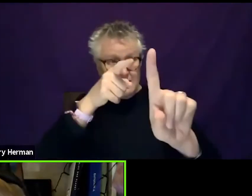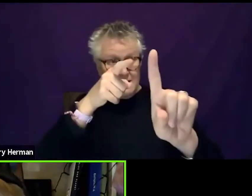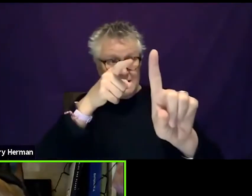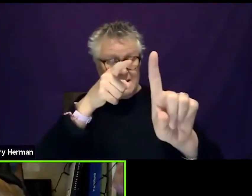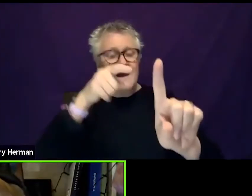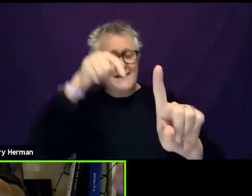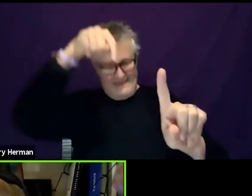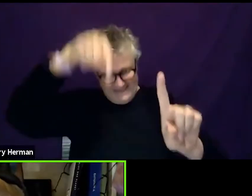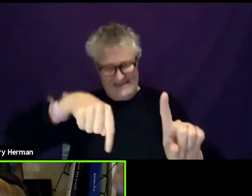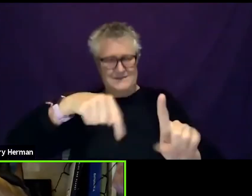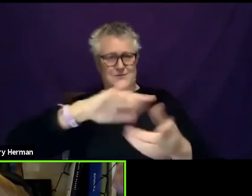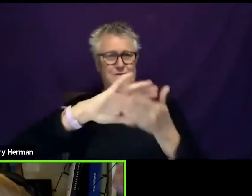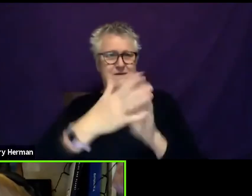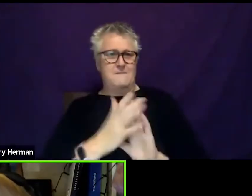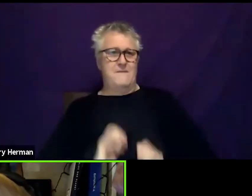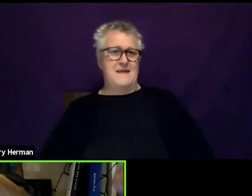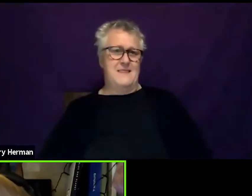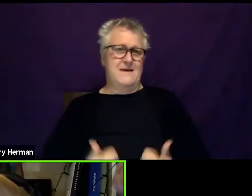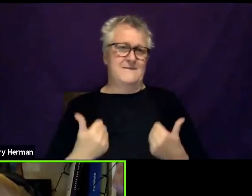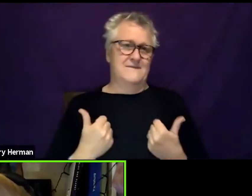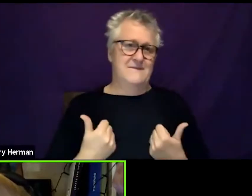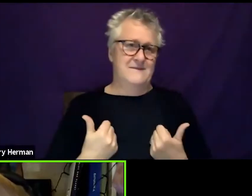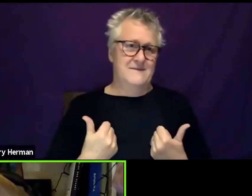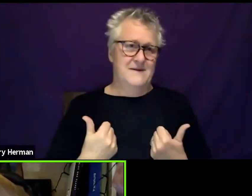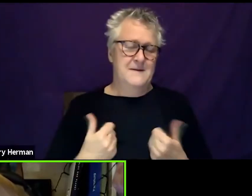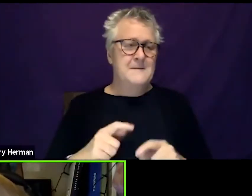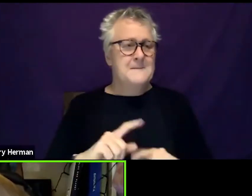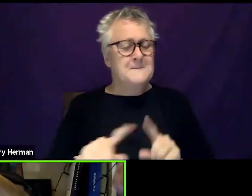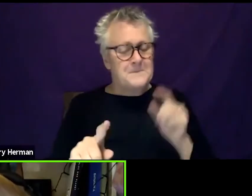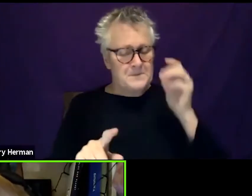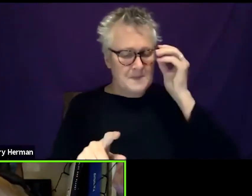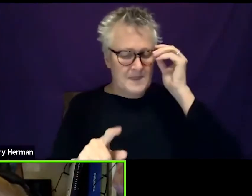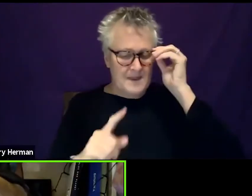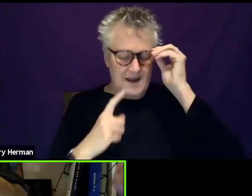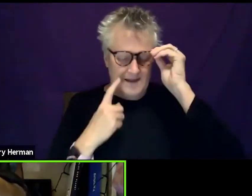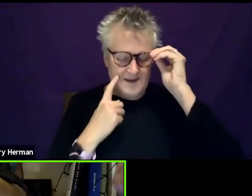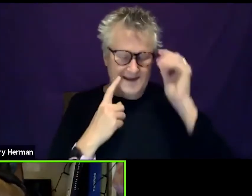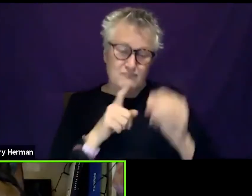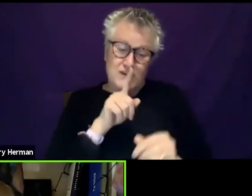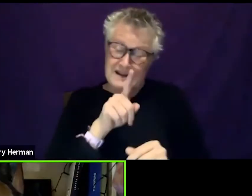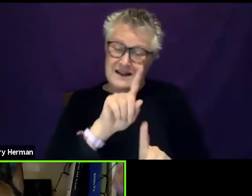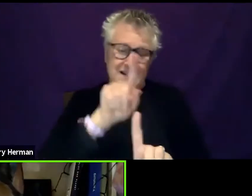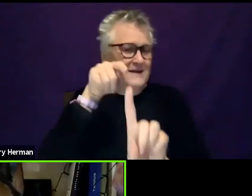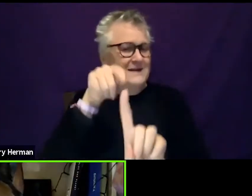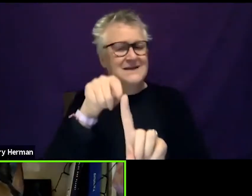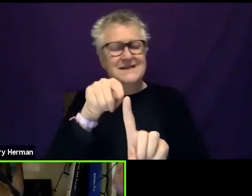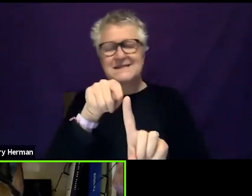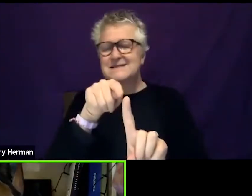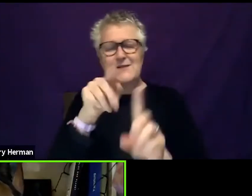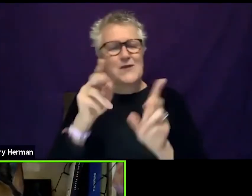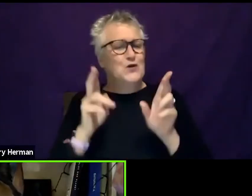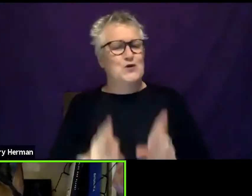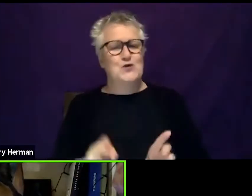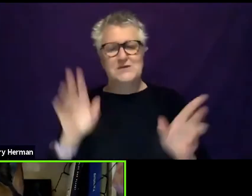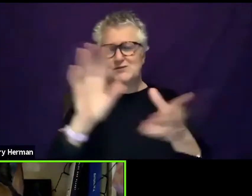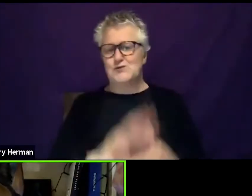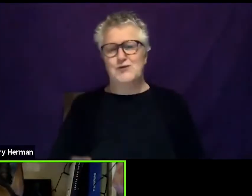But I think it is just, it's that story, it's that human story,